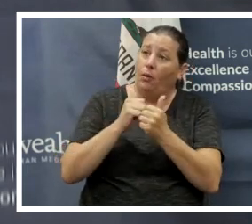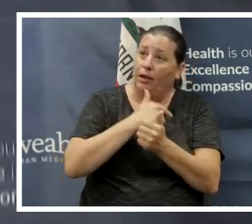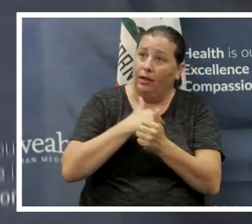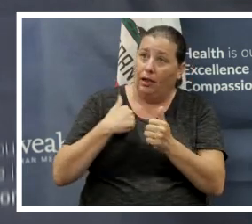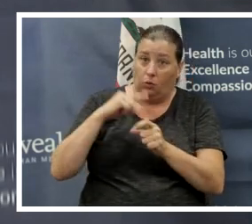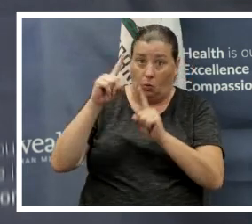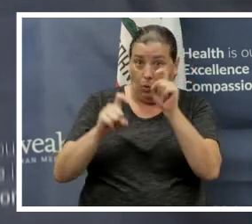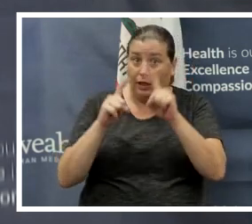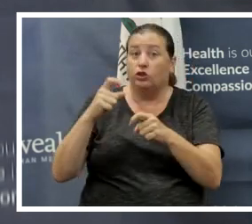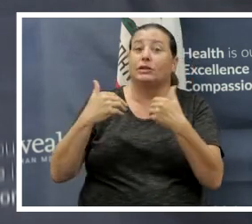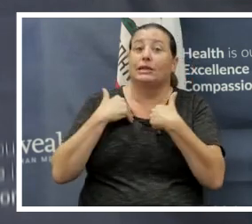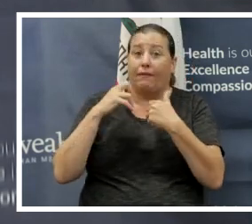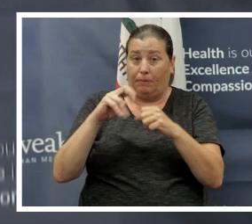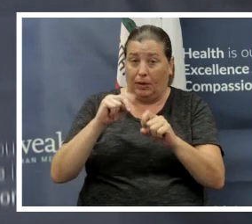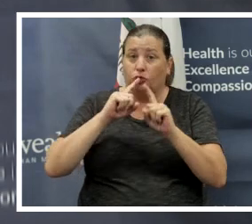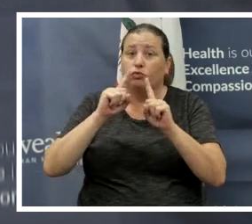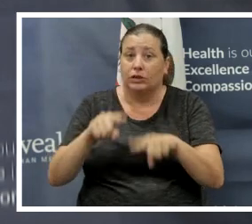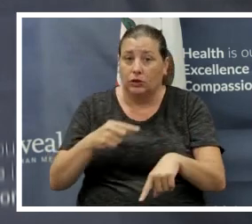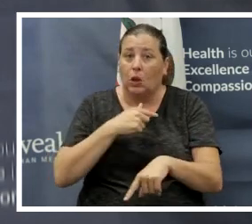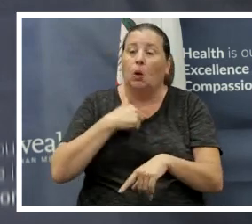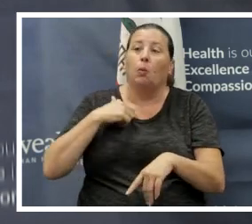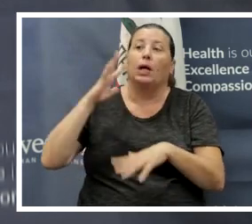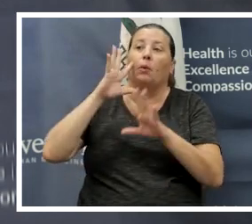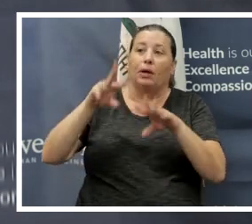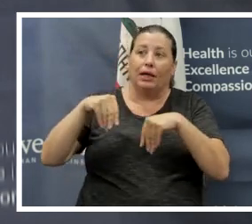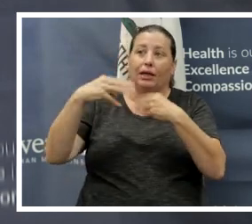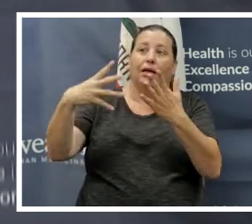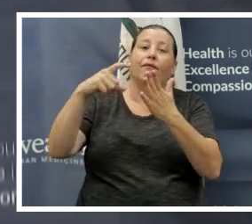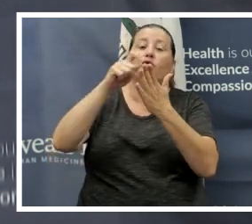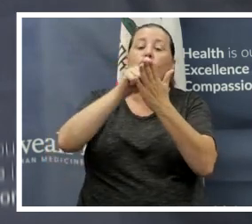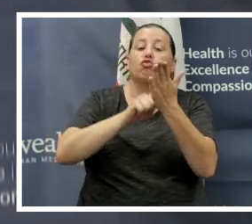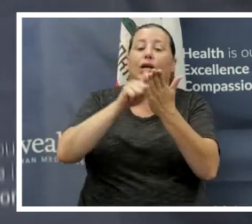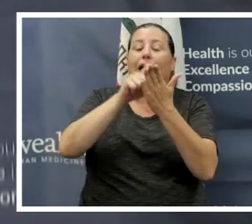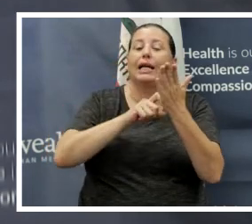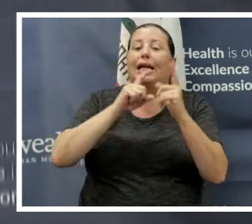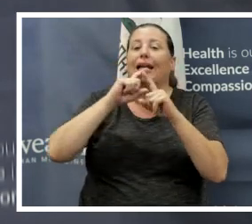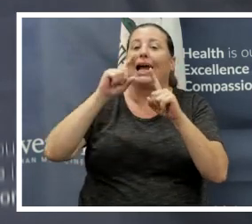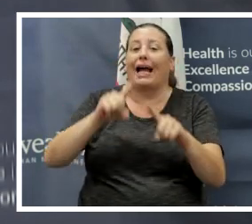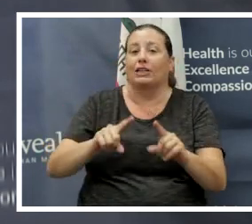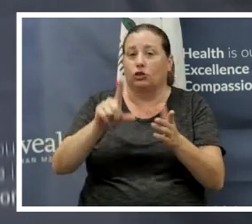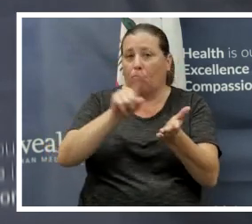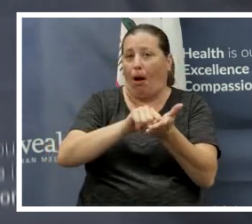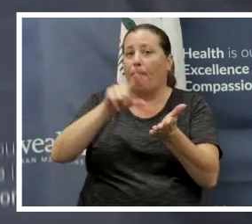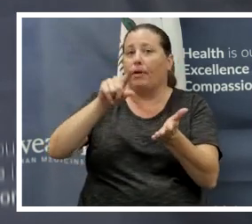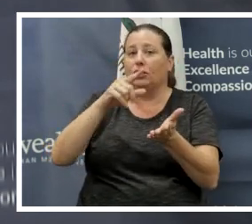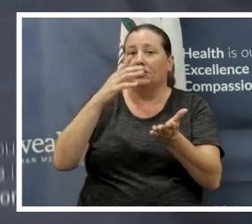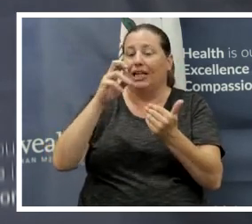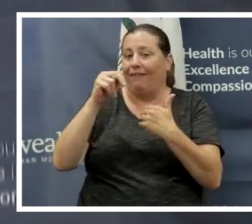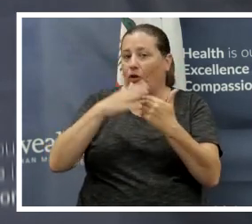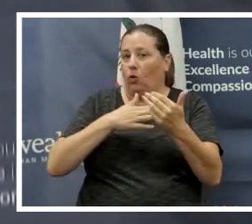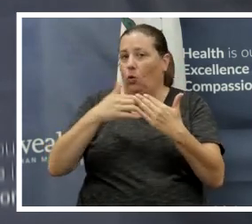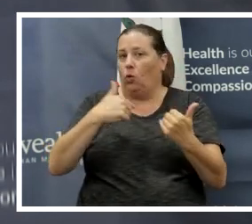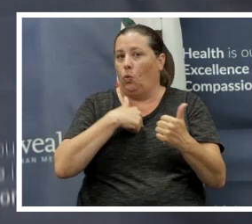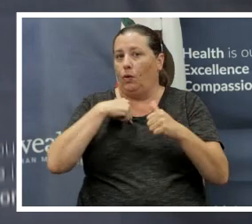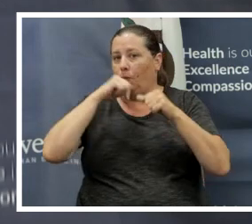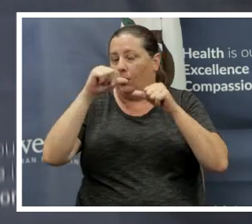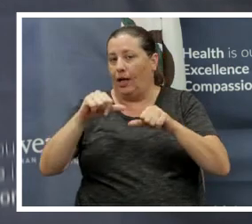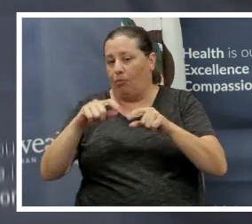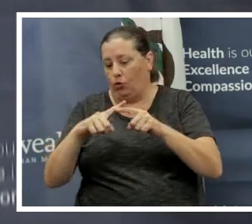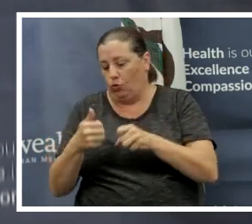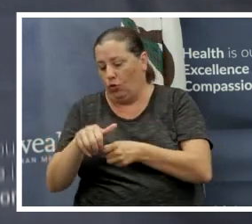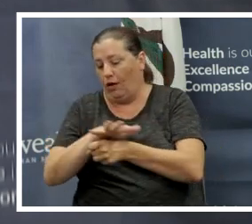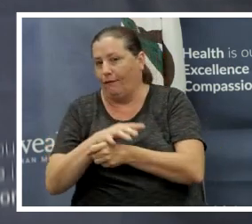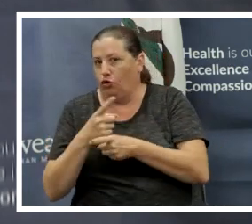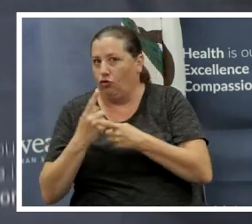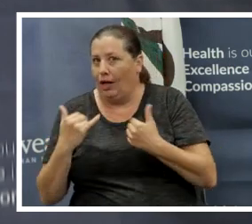been received and we will get written answers published, although we aren't able to cover them live right now.